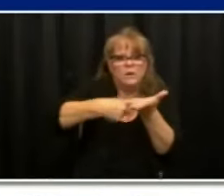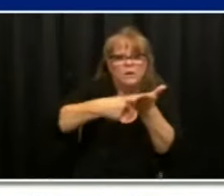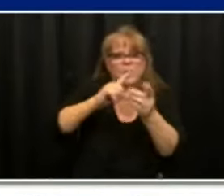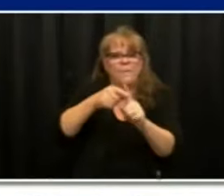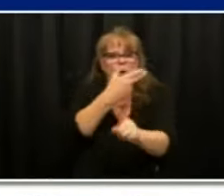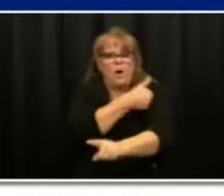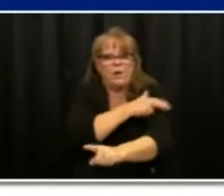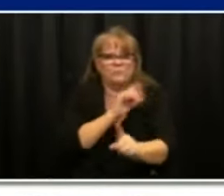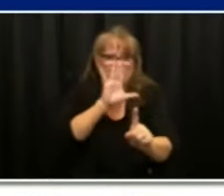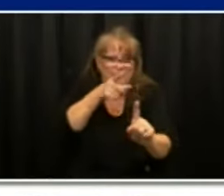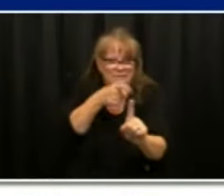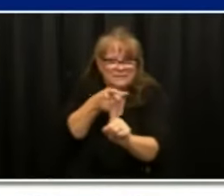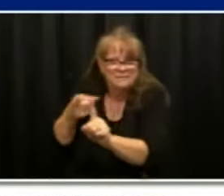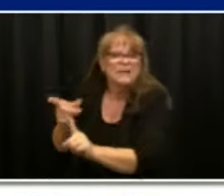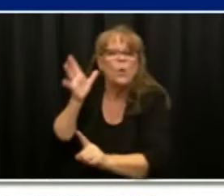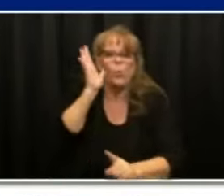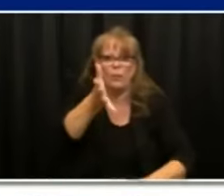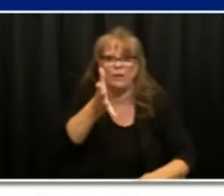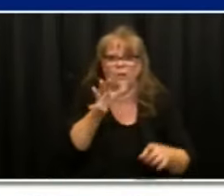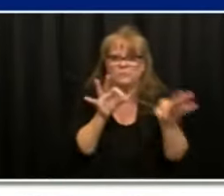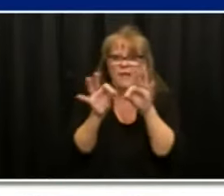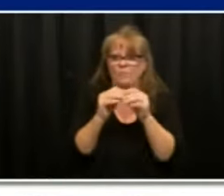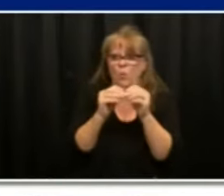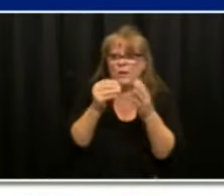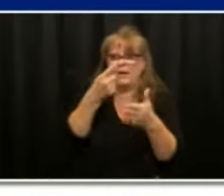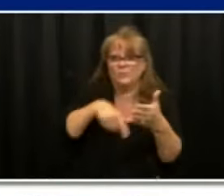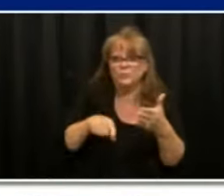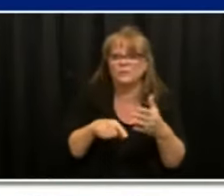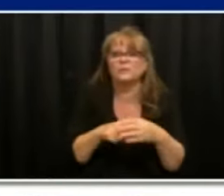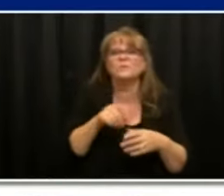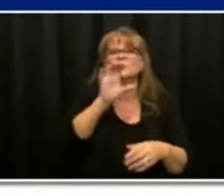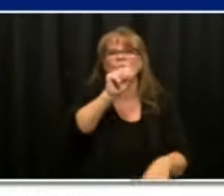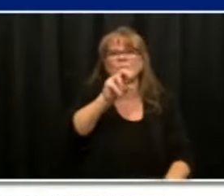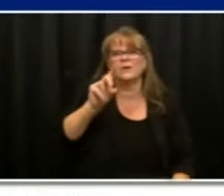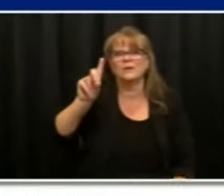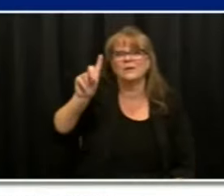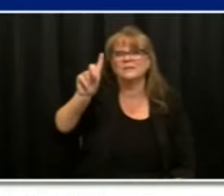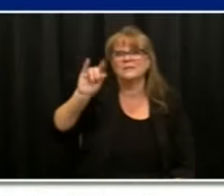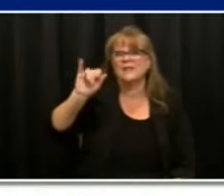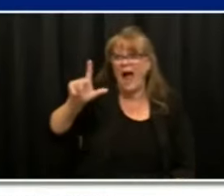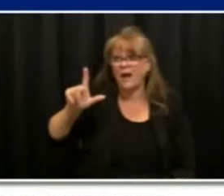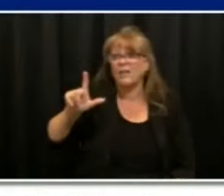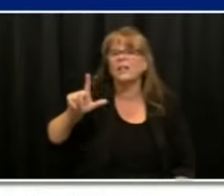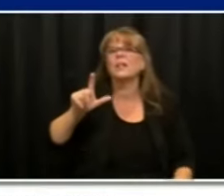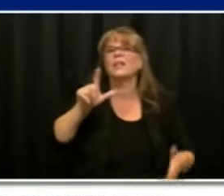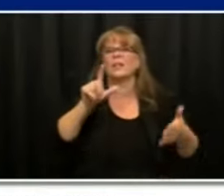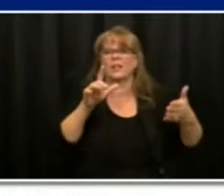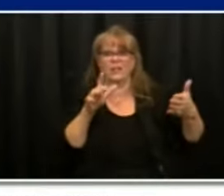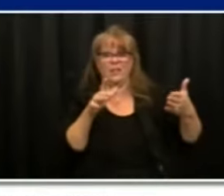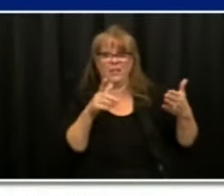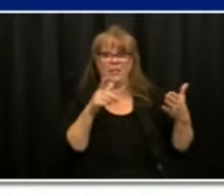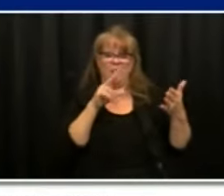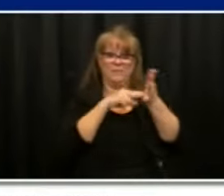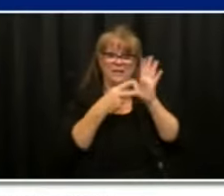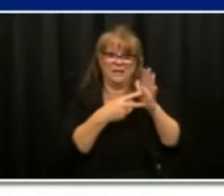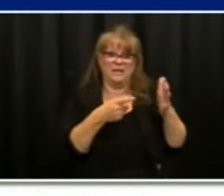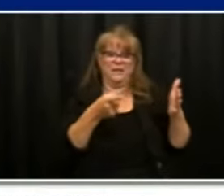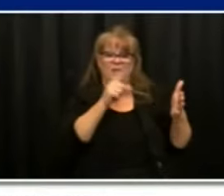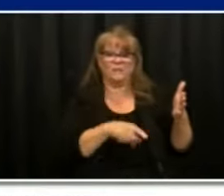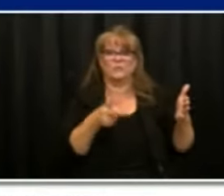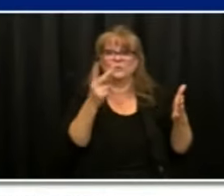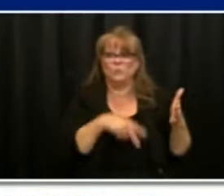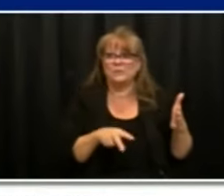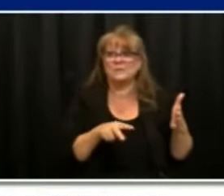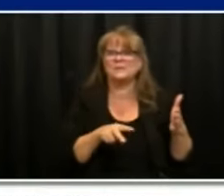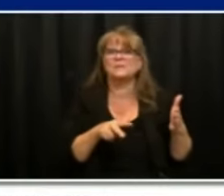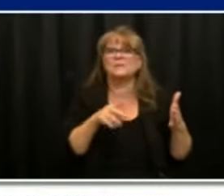So this model is showing us what we might expect over the next couple of weeks in Colorado. The black line shows you the count of hospitalizations that have